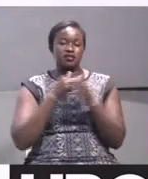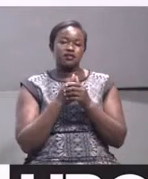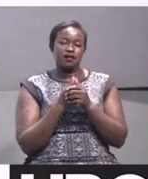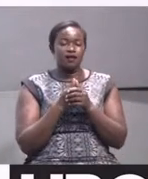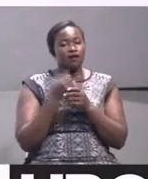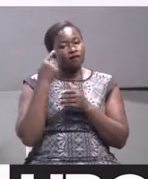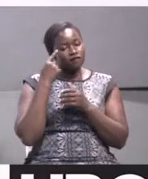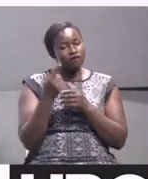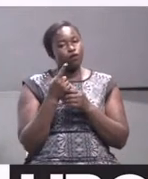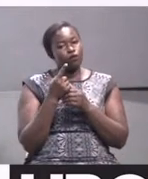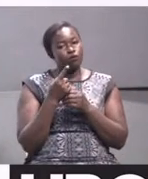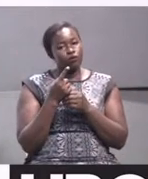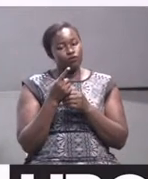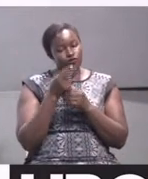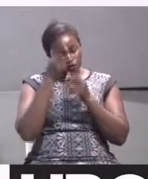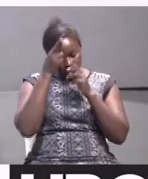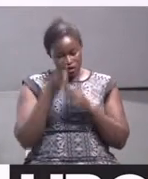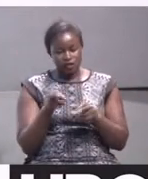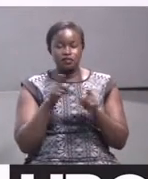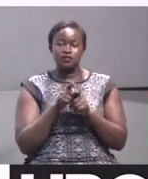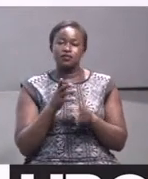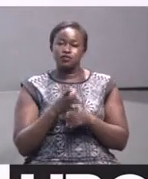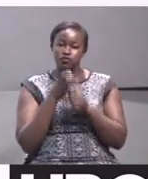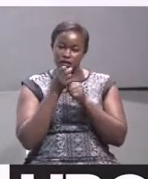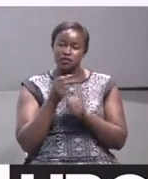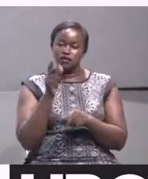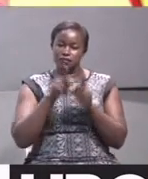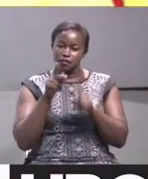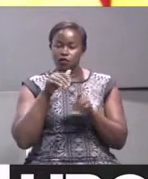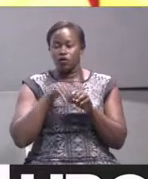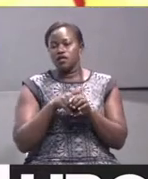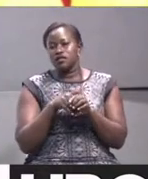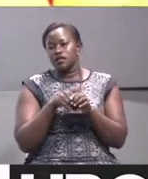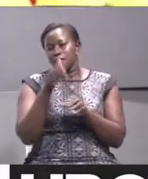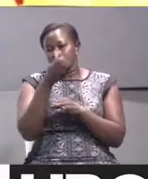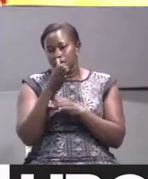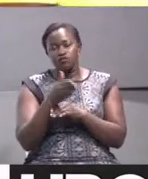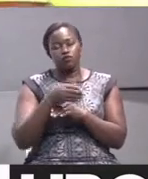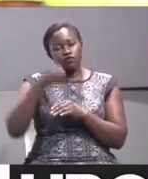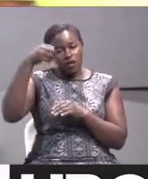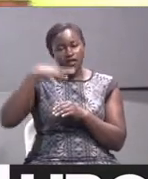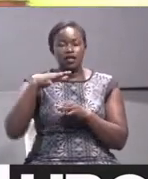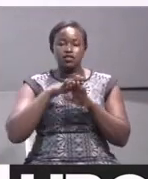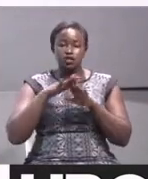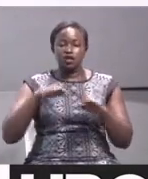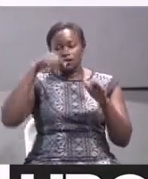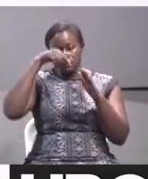recognizing and trusting the people in the Ministry of Energy and Mineral Development.